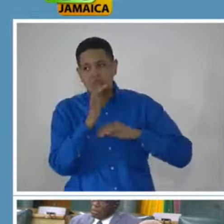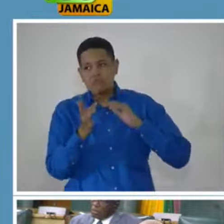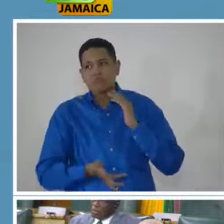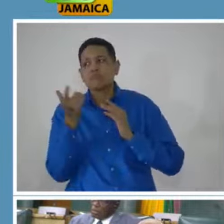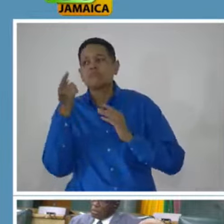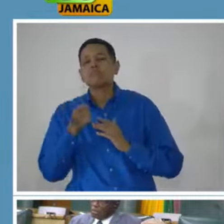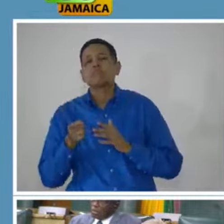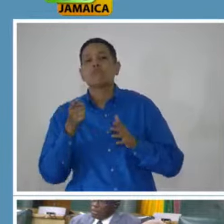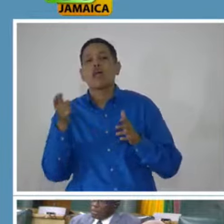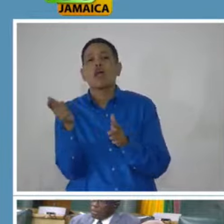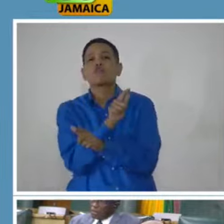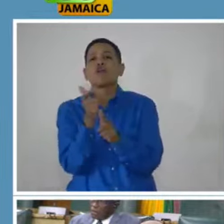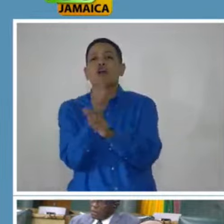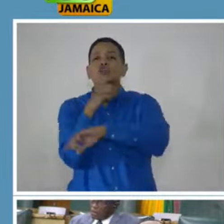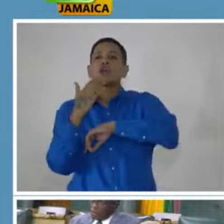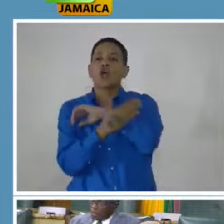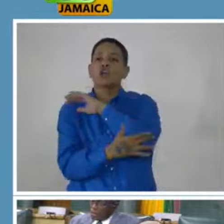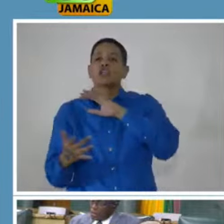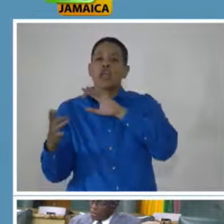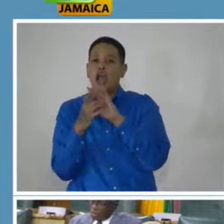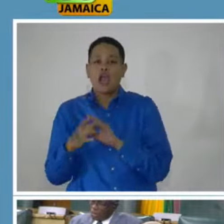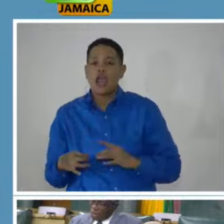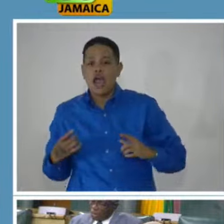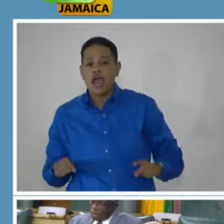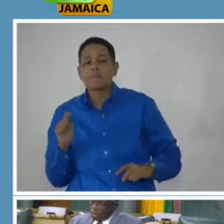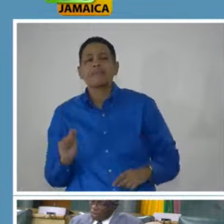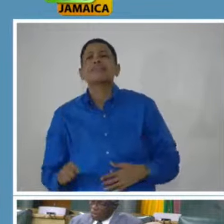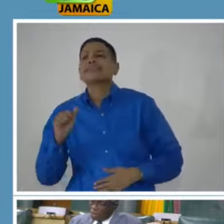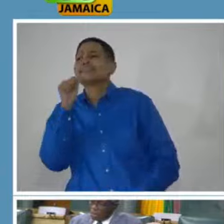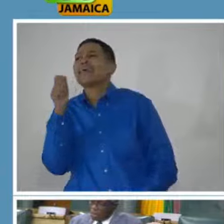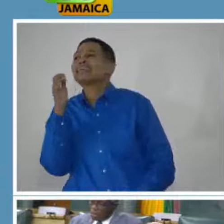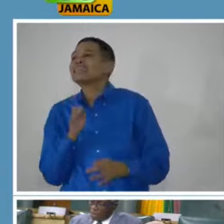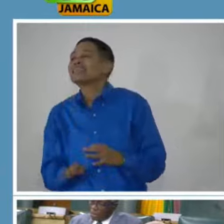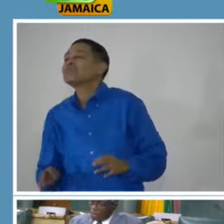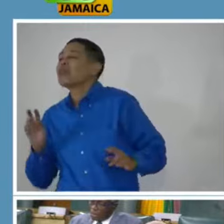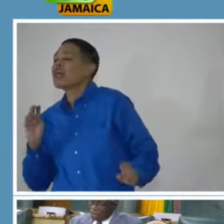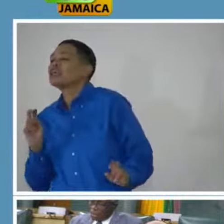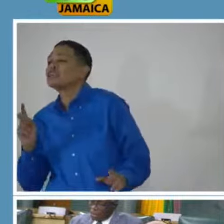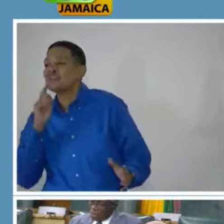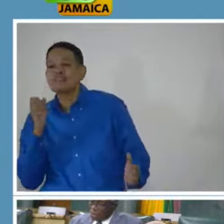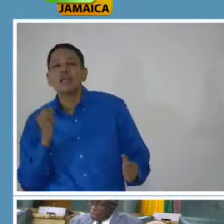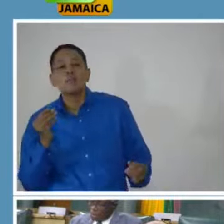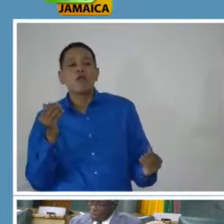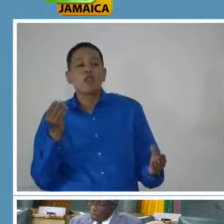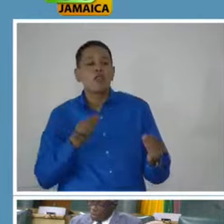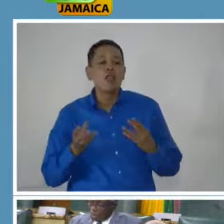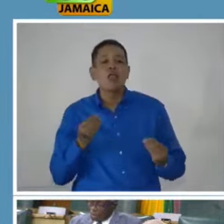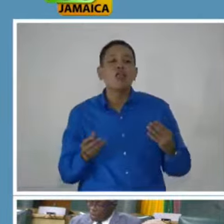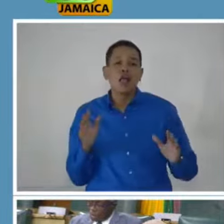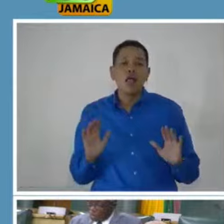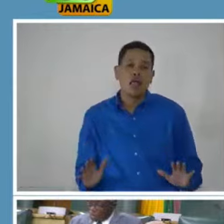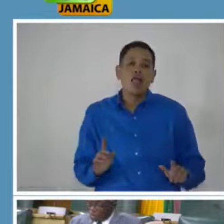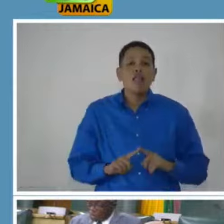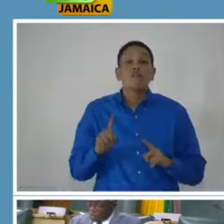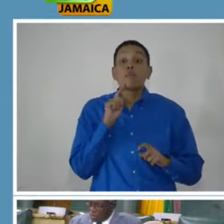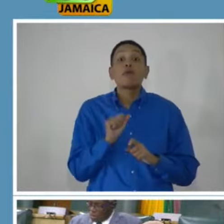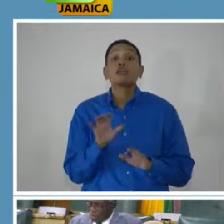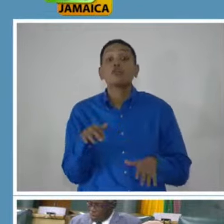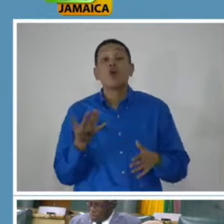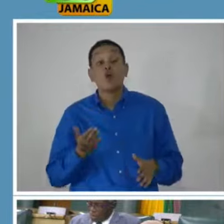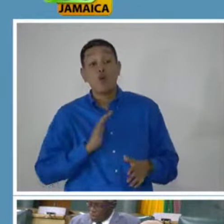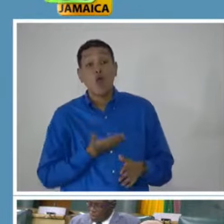and cross-border channels. This is not simply a matter of getting revenues, but of ensuring that